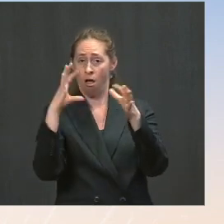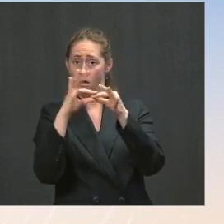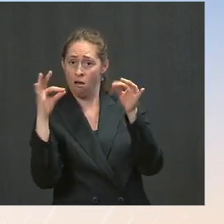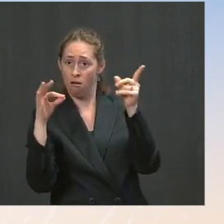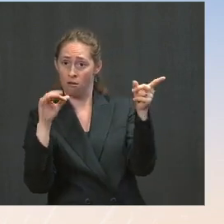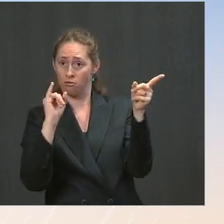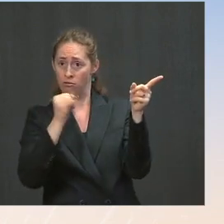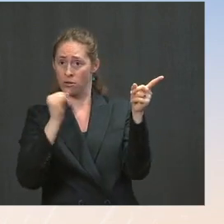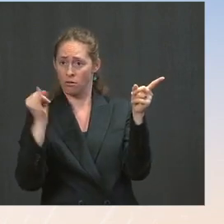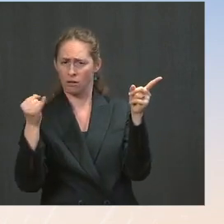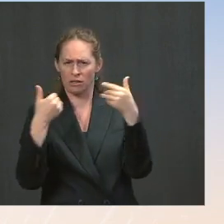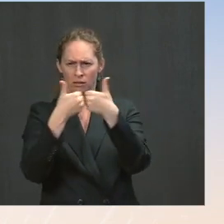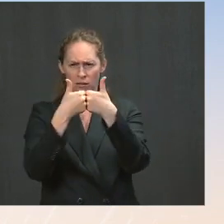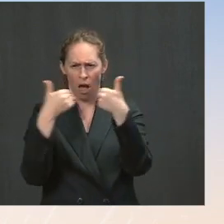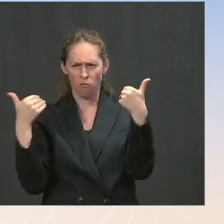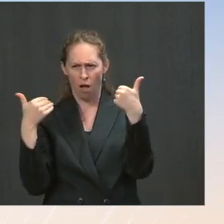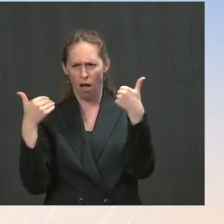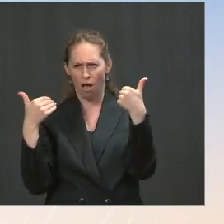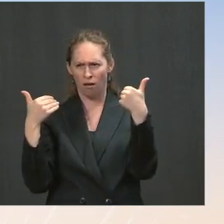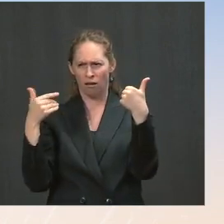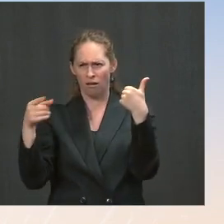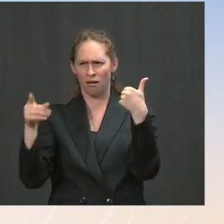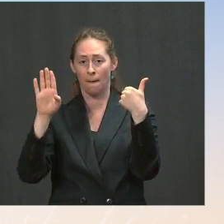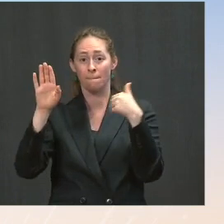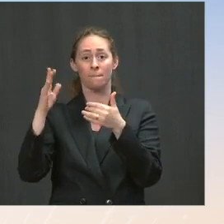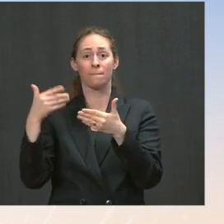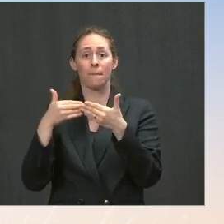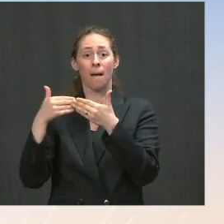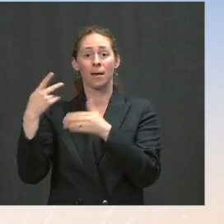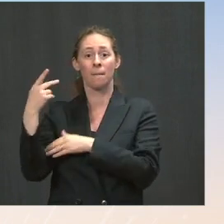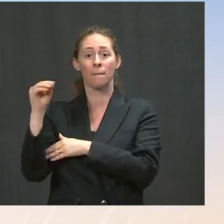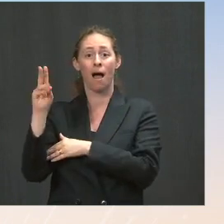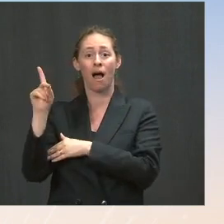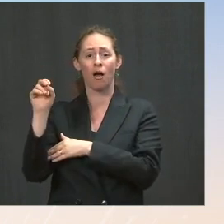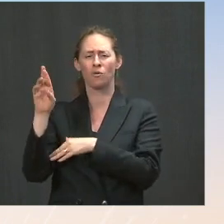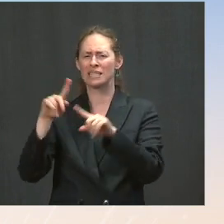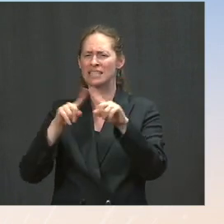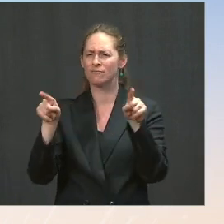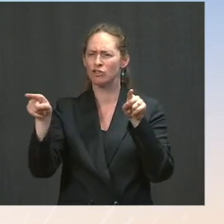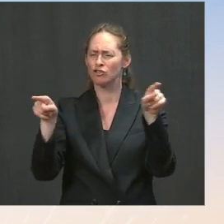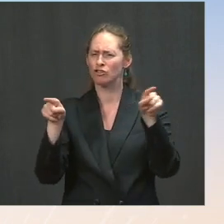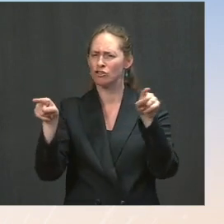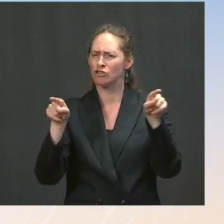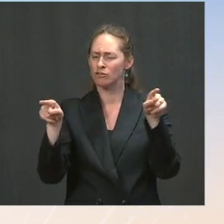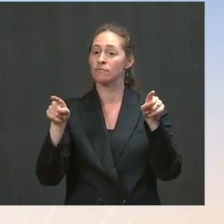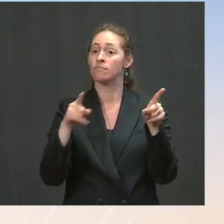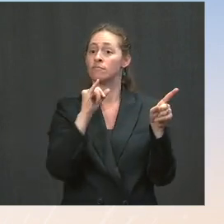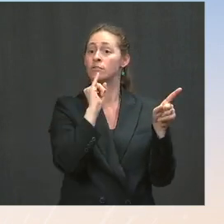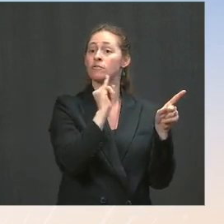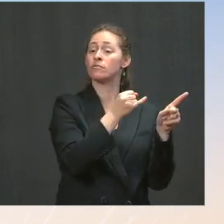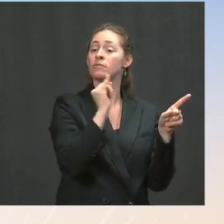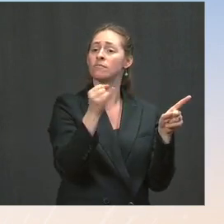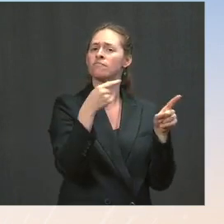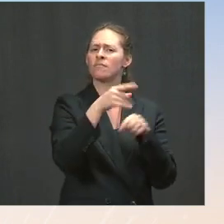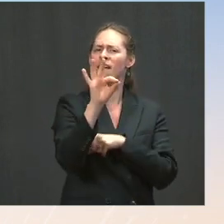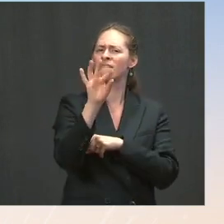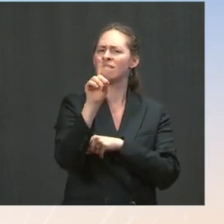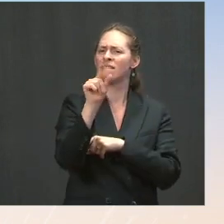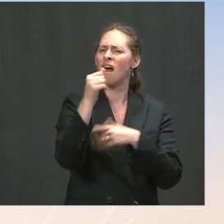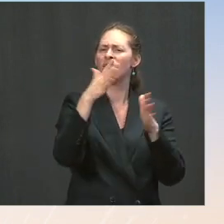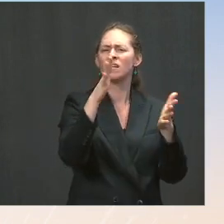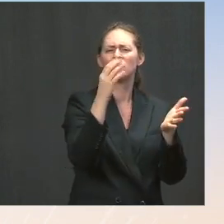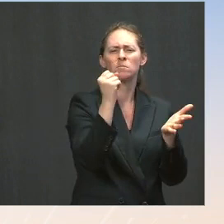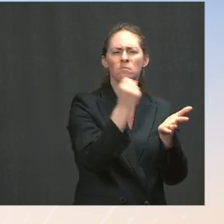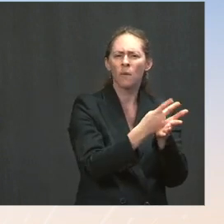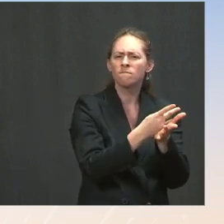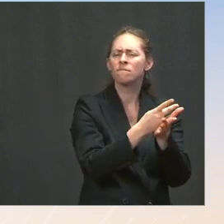powder, was approved by the gold standard, the FDA, which requires a rigorous look at the data and safety guardrails. The FDA